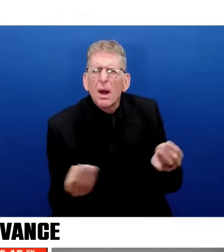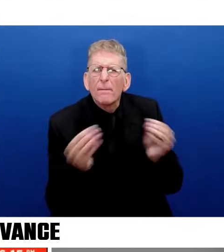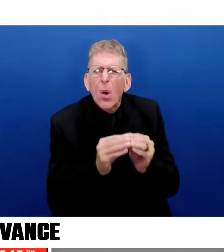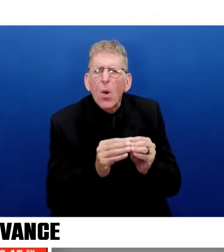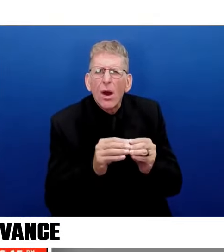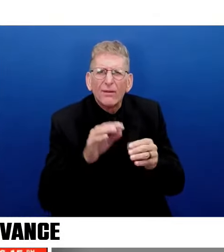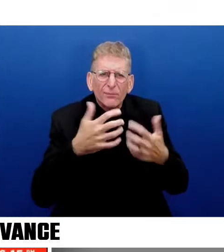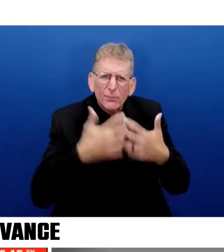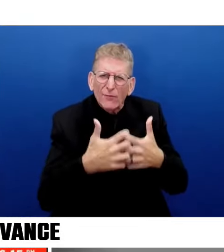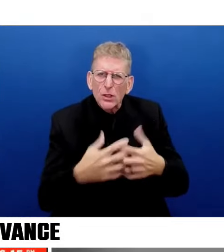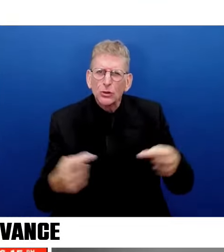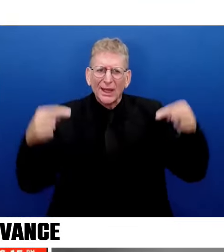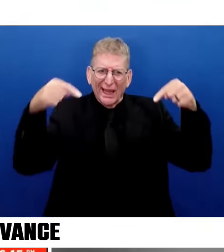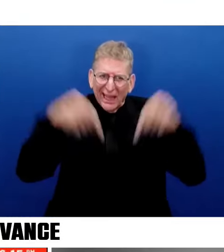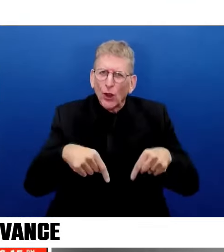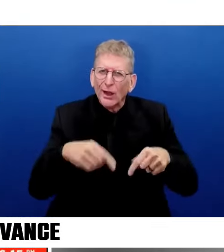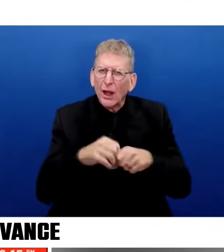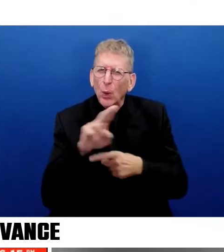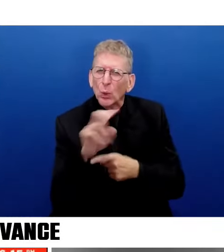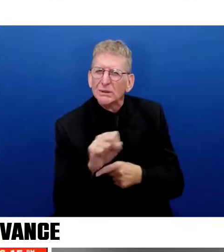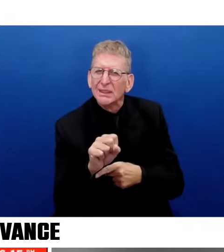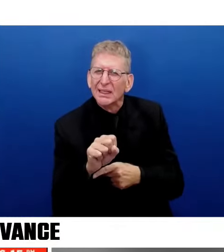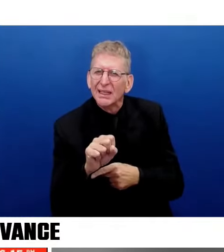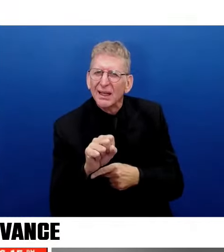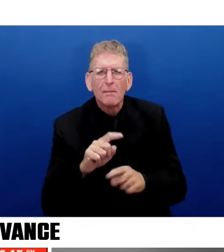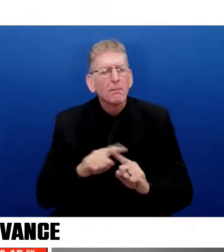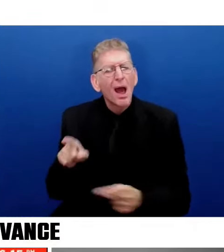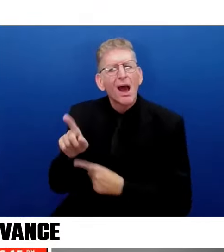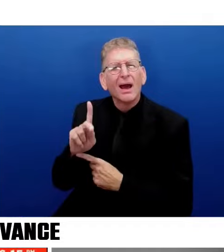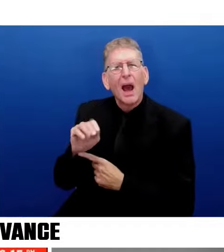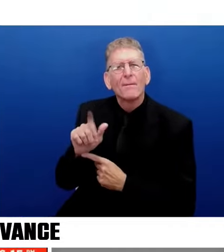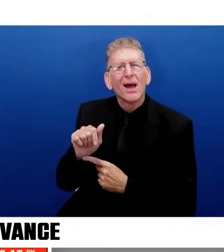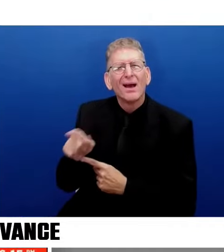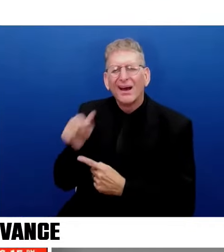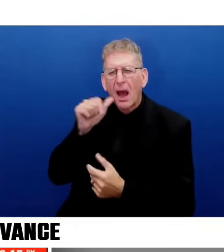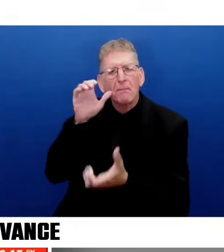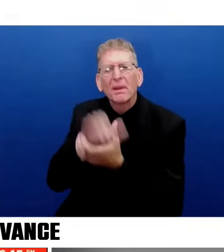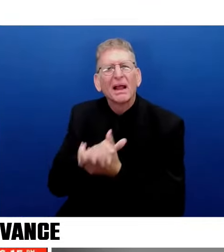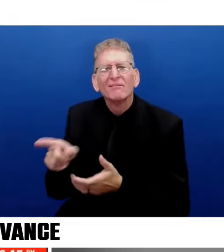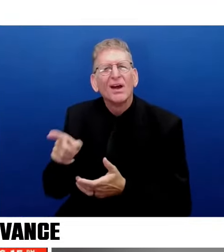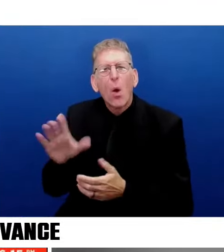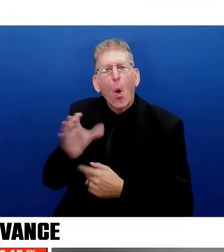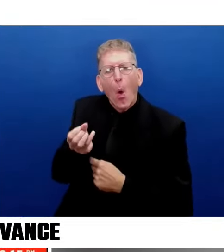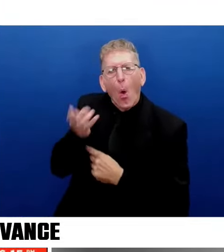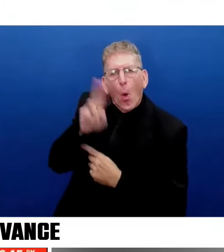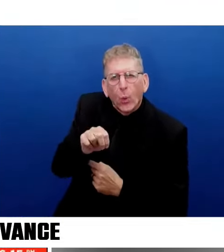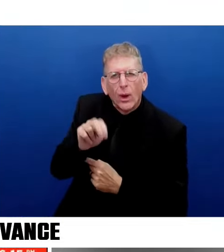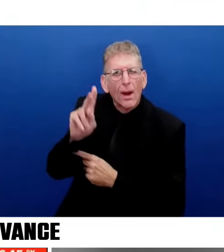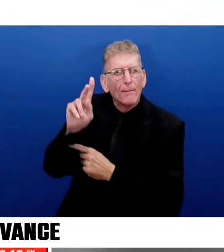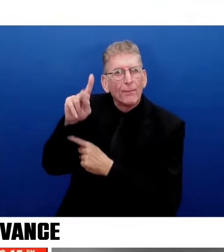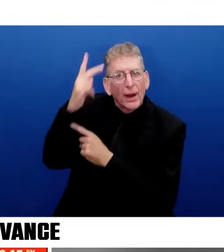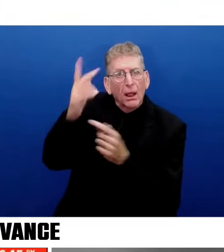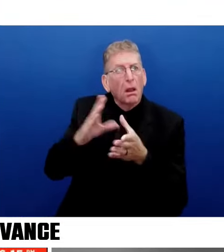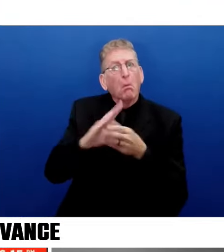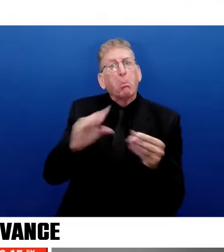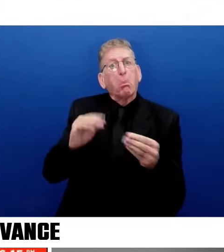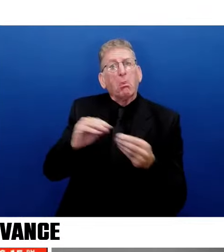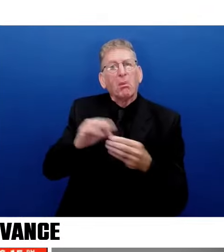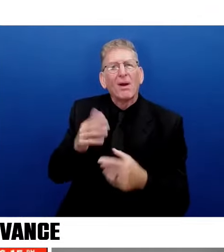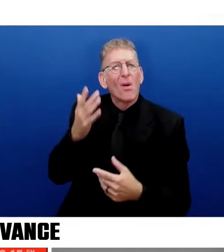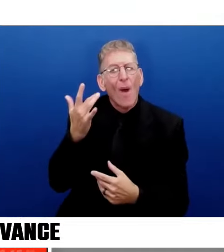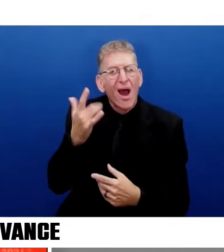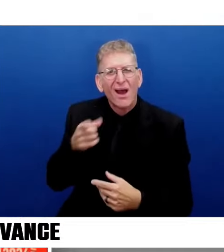doesn't believe her own rhetoric on this. If she did, she would actually agree with Donald Trump's energy policies. Now, something something Governor Walz said I think is important to touch